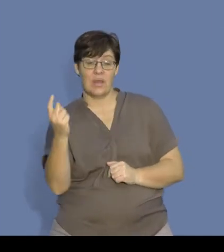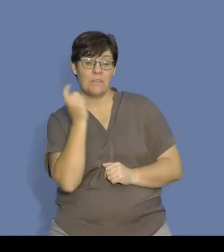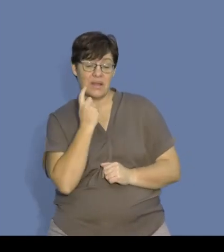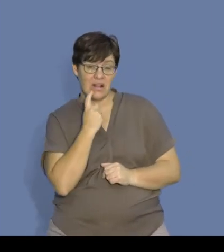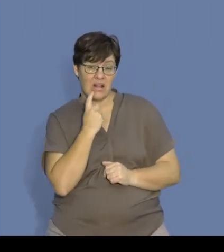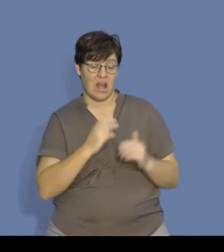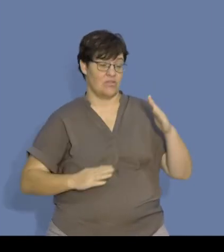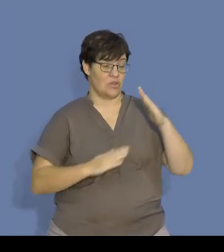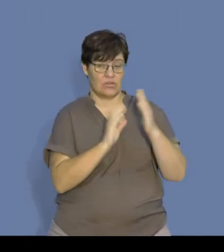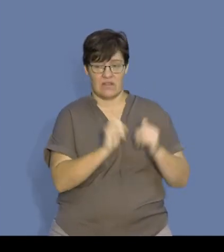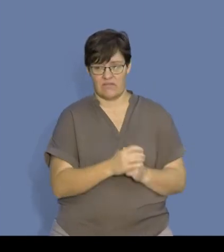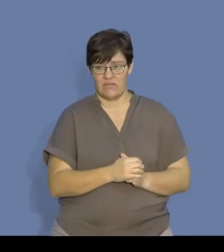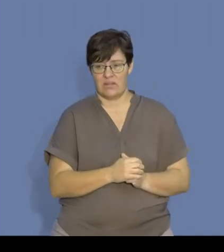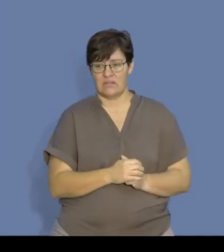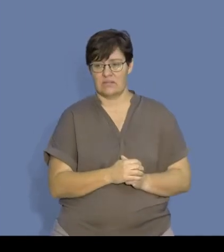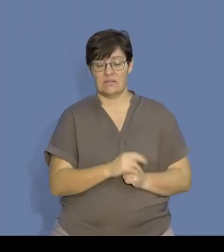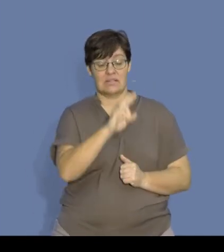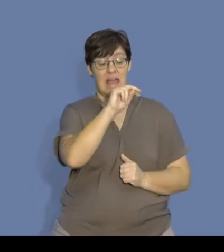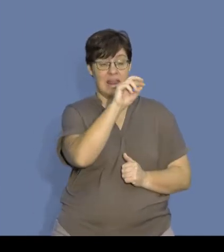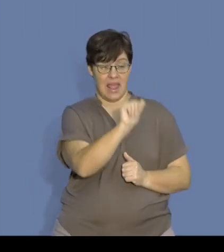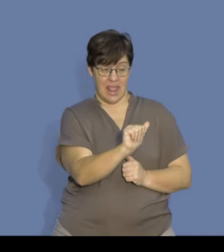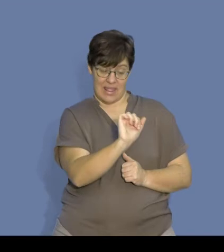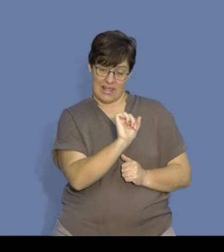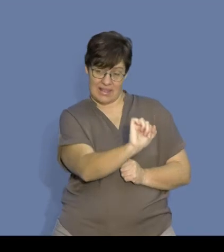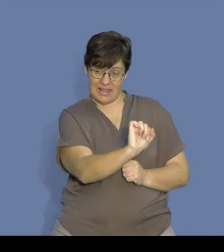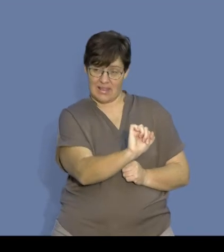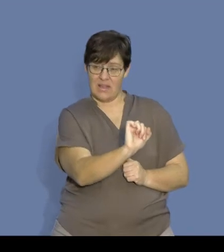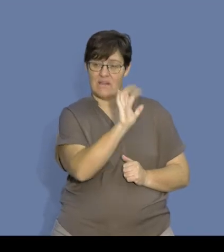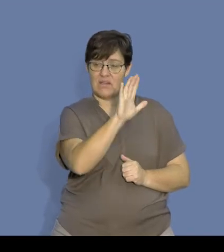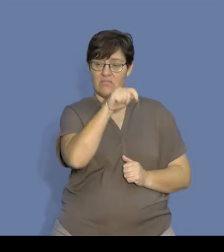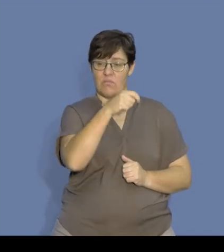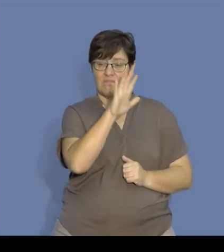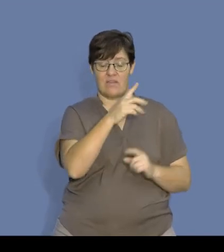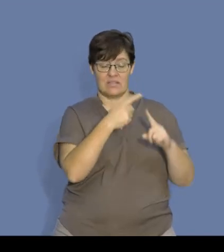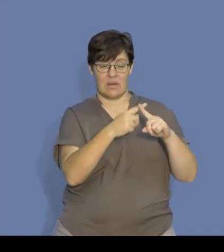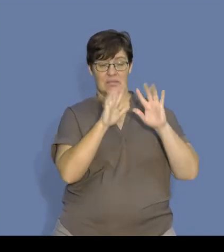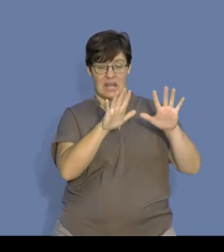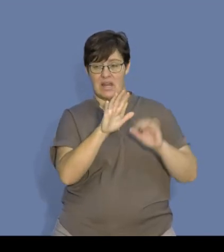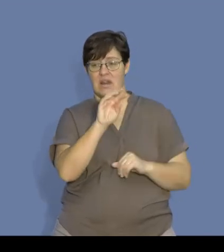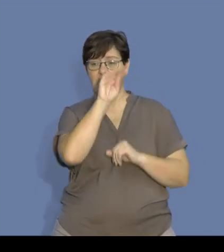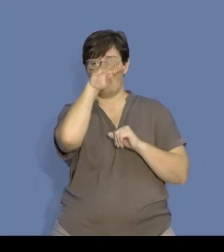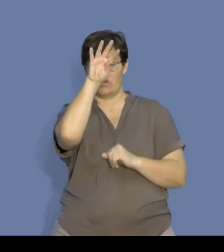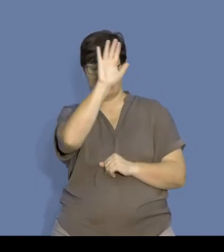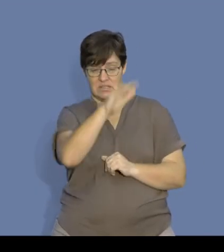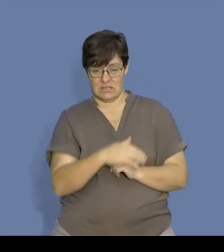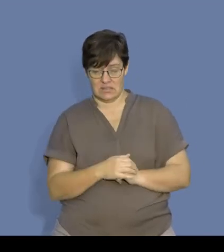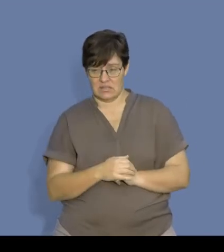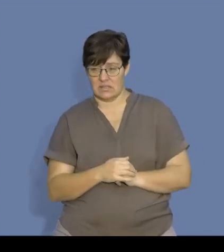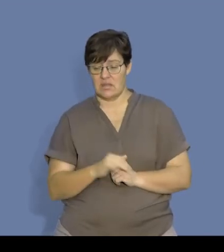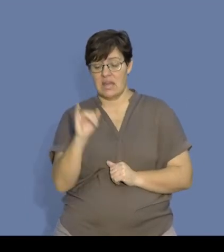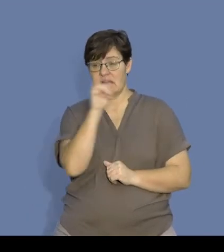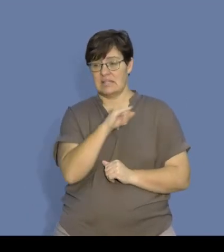threshold. So sodium is 5,5 times 10 to the 14.